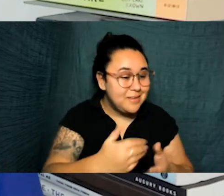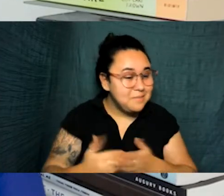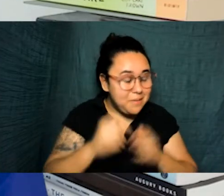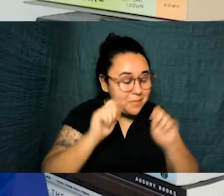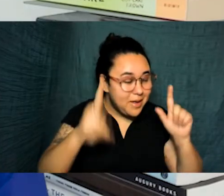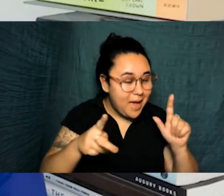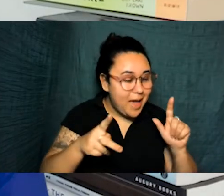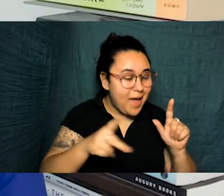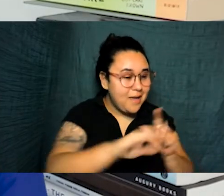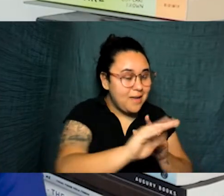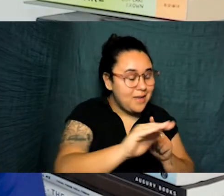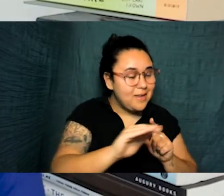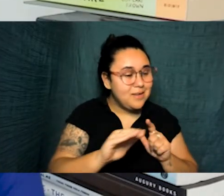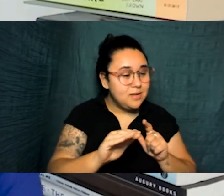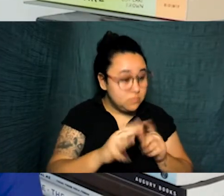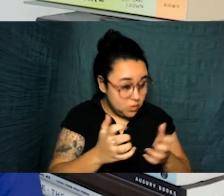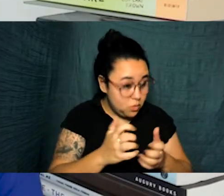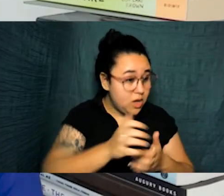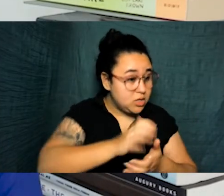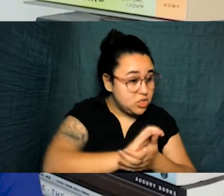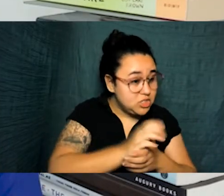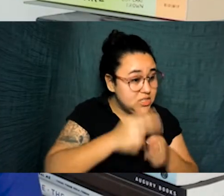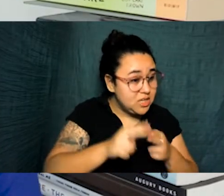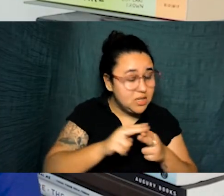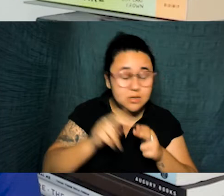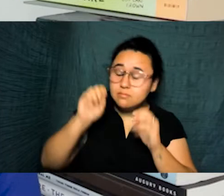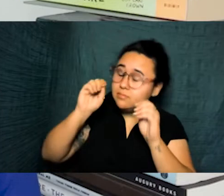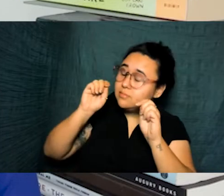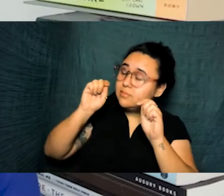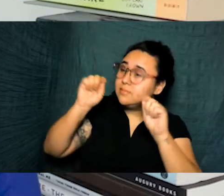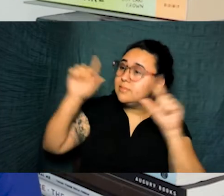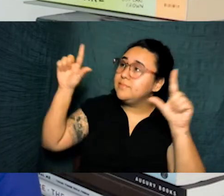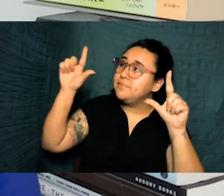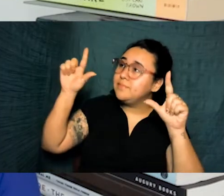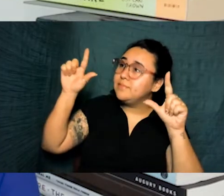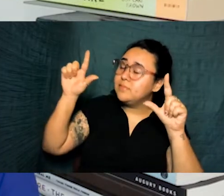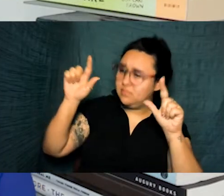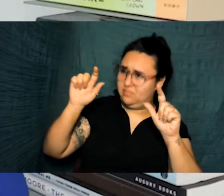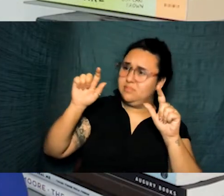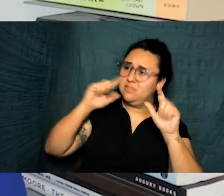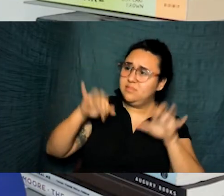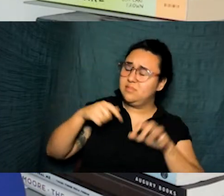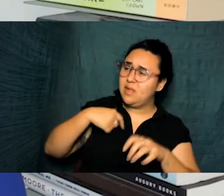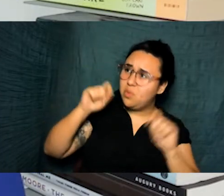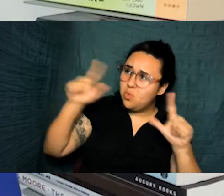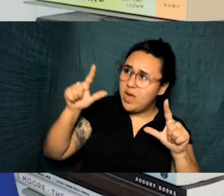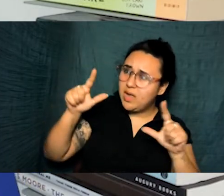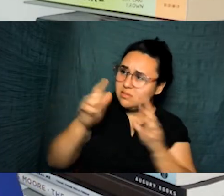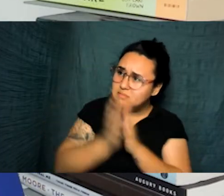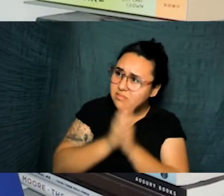coax her. Do you want cheesy eggs? She opened her eyes, surprised that I was up and eager that